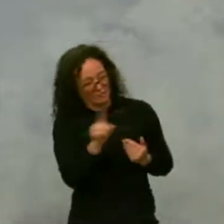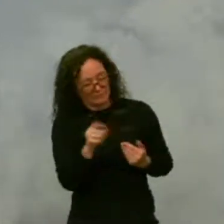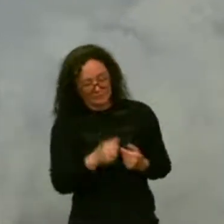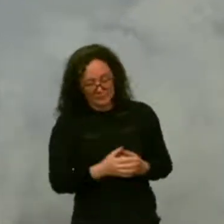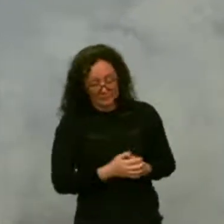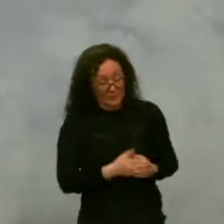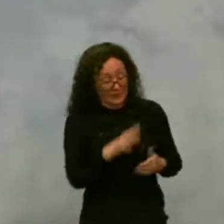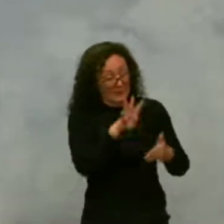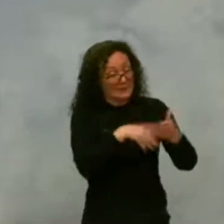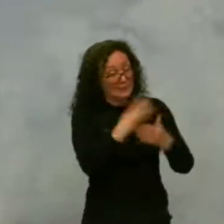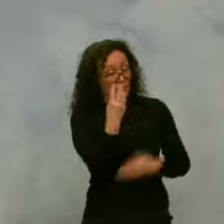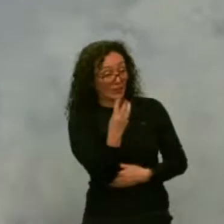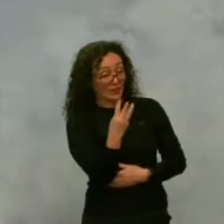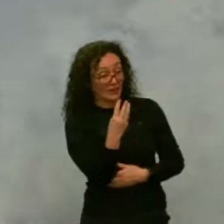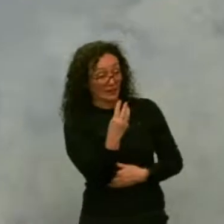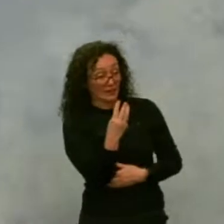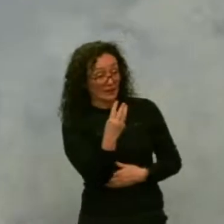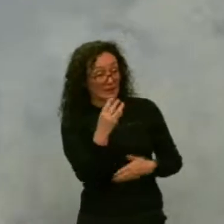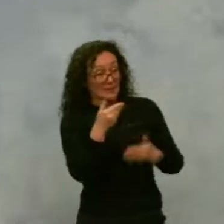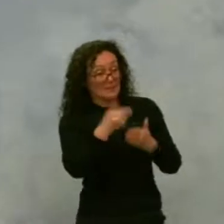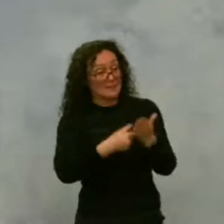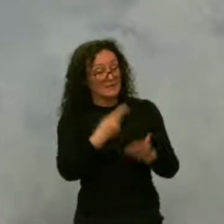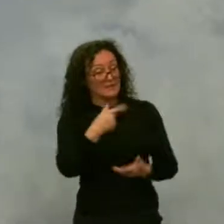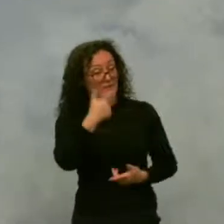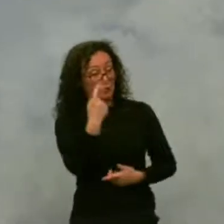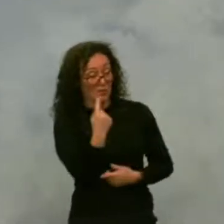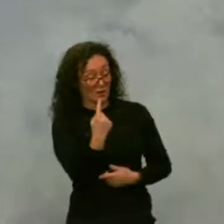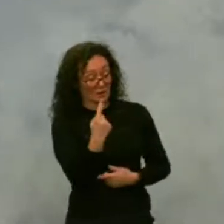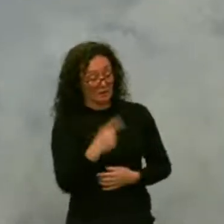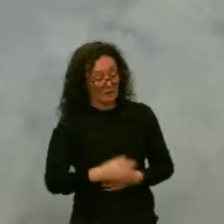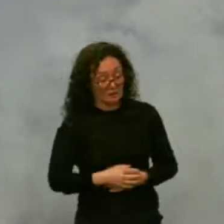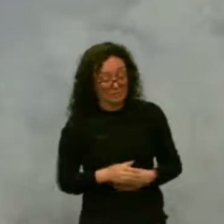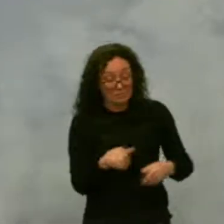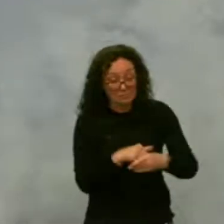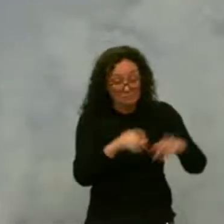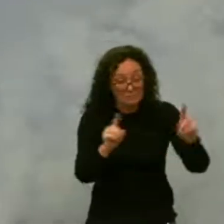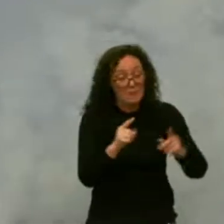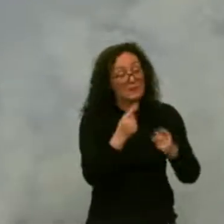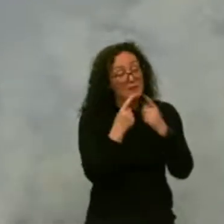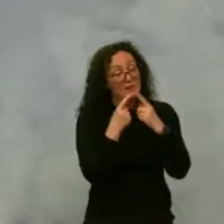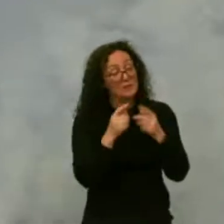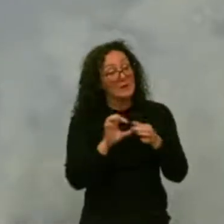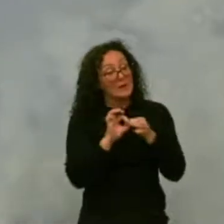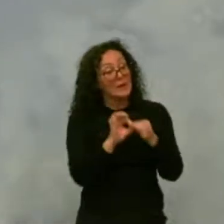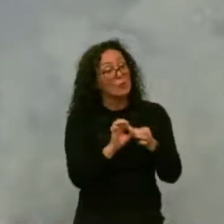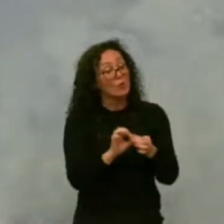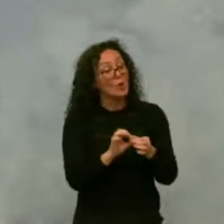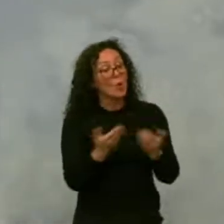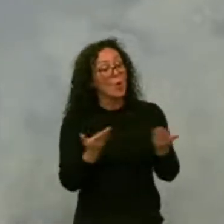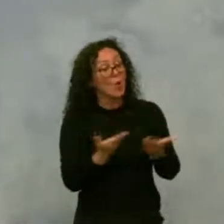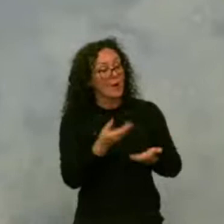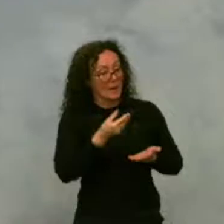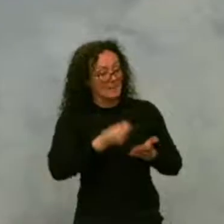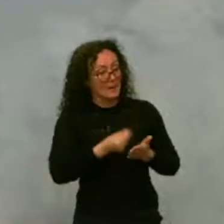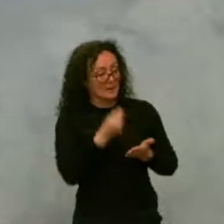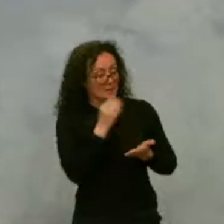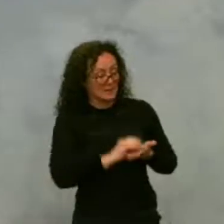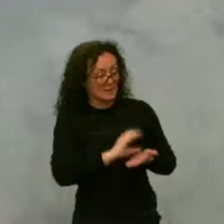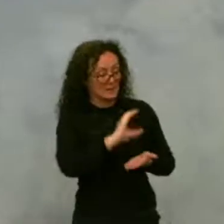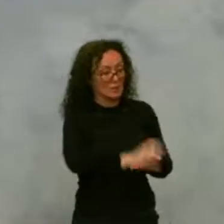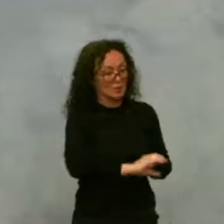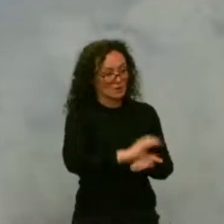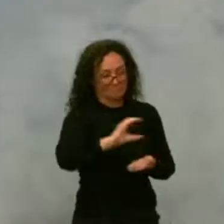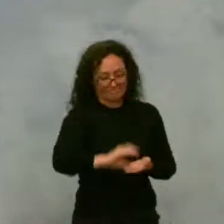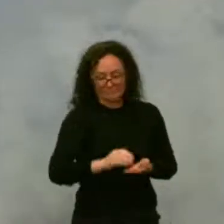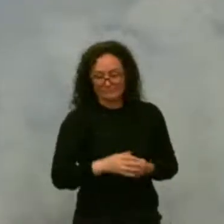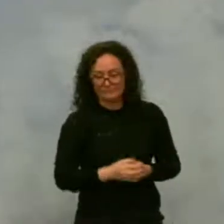Table 3 on page 71 of this report includes information on where we have deposited our funds over the period to June.